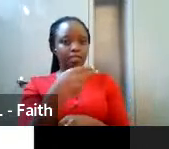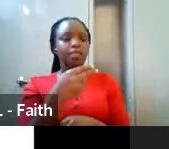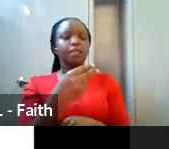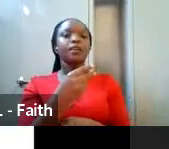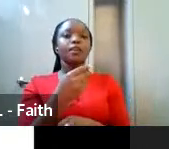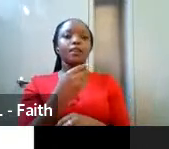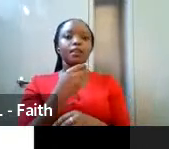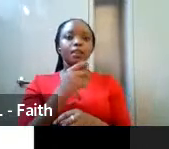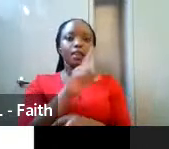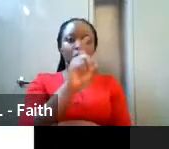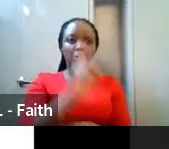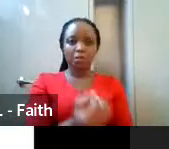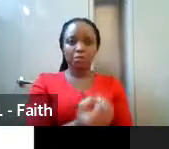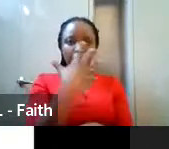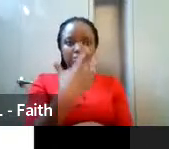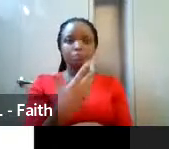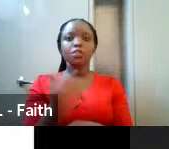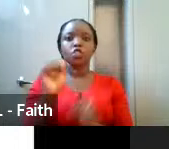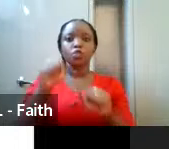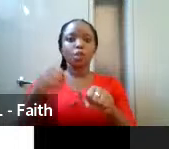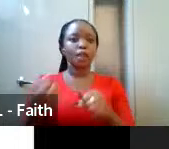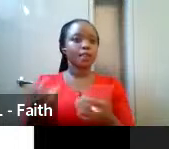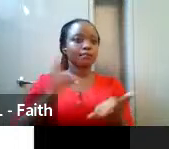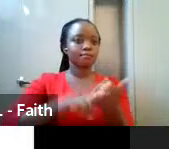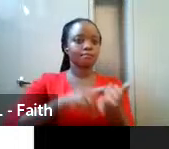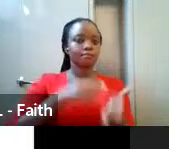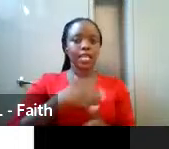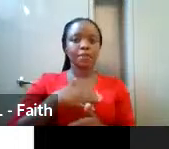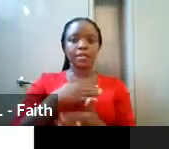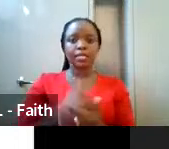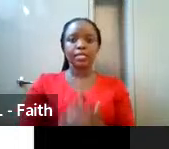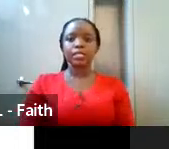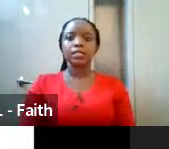yet. She can take it up again.